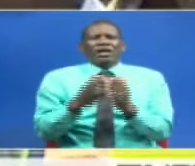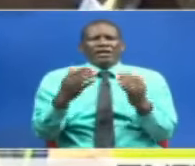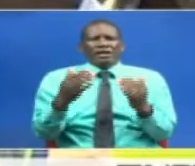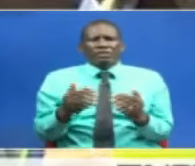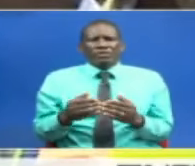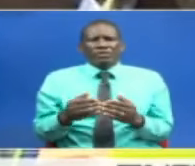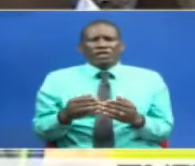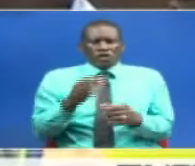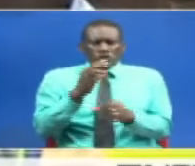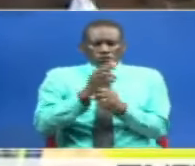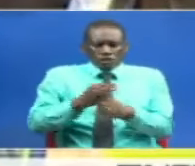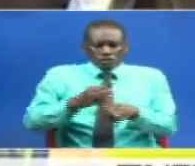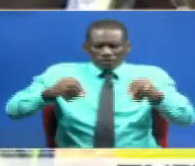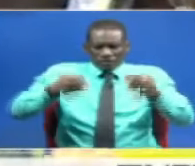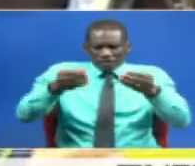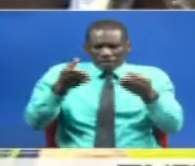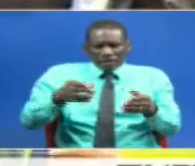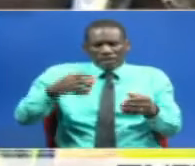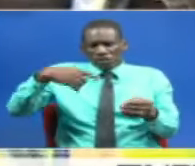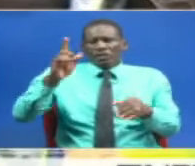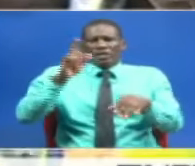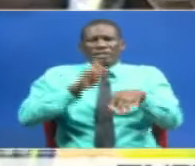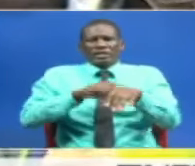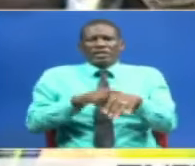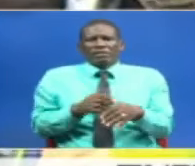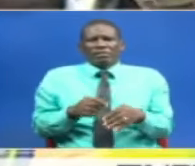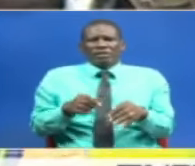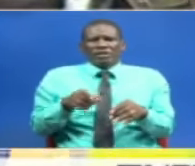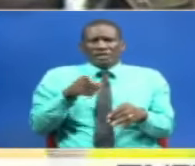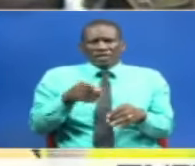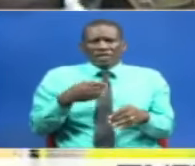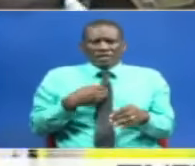the application of fertilizer at the right time has a serious bearing on production.